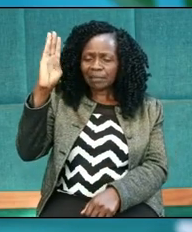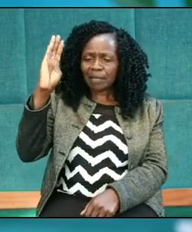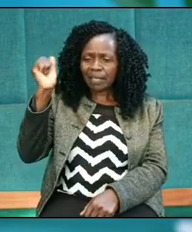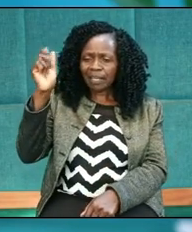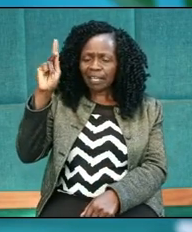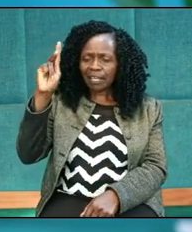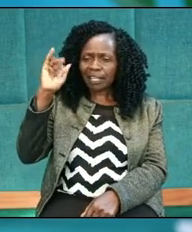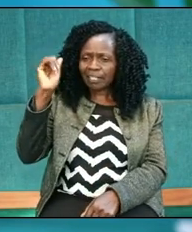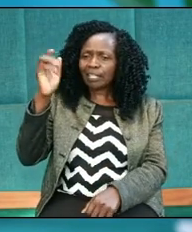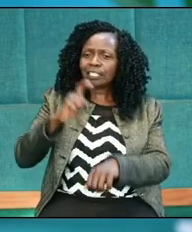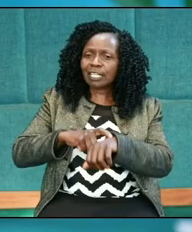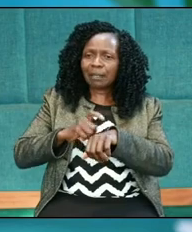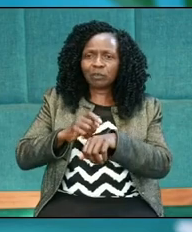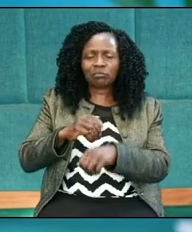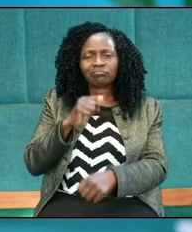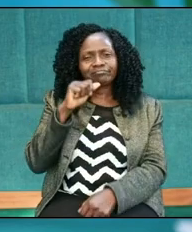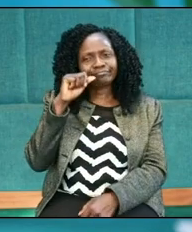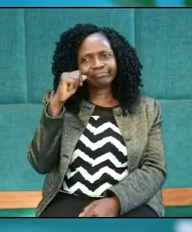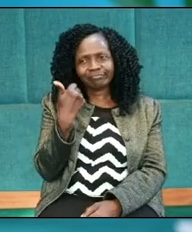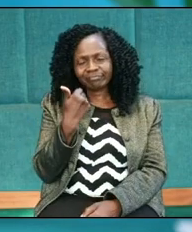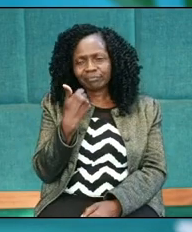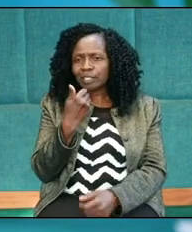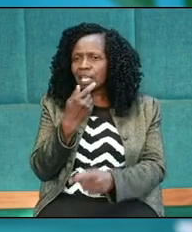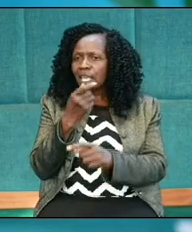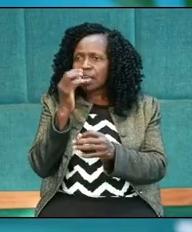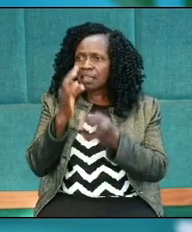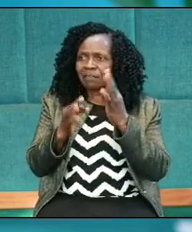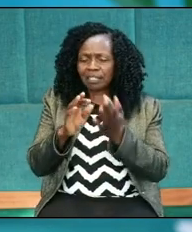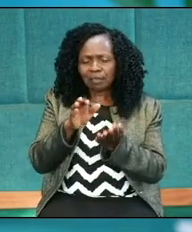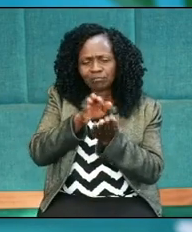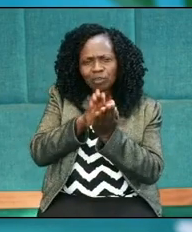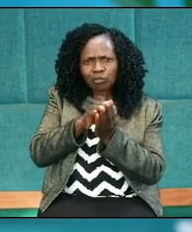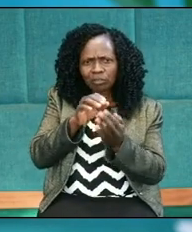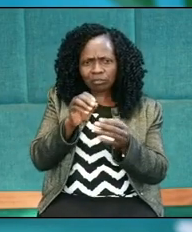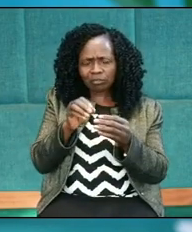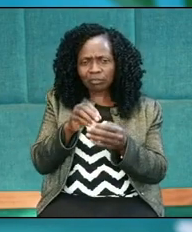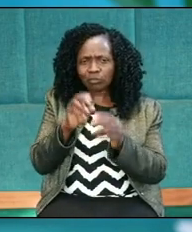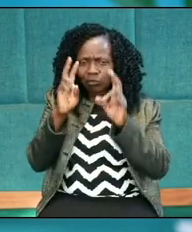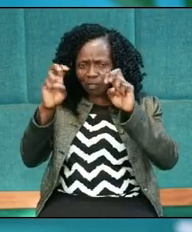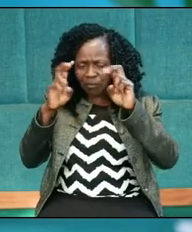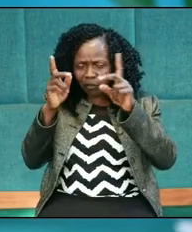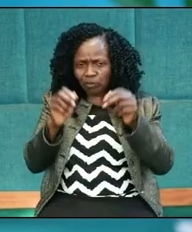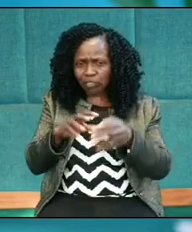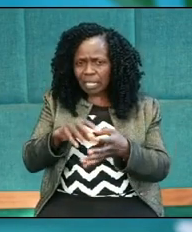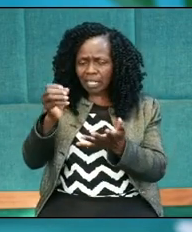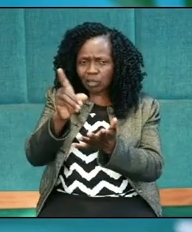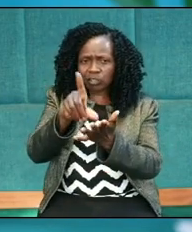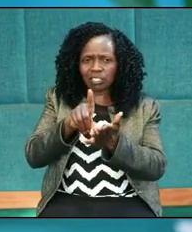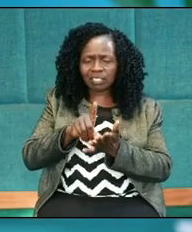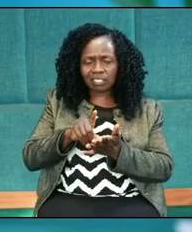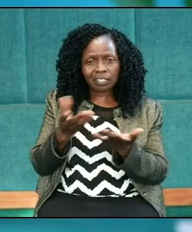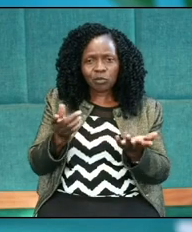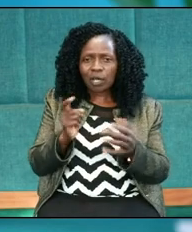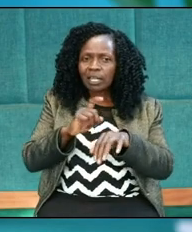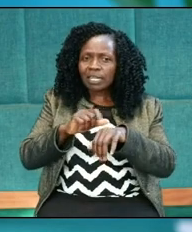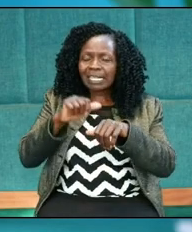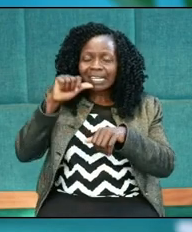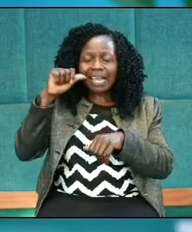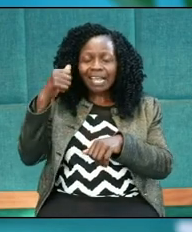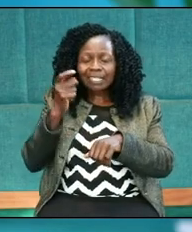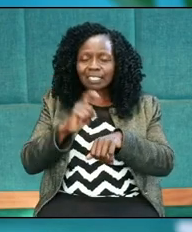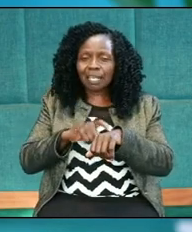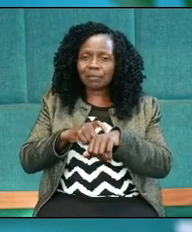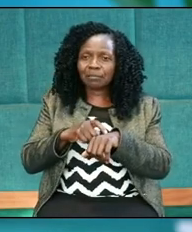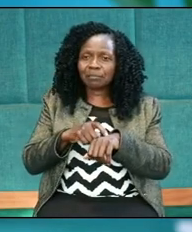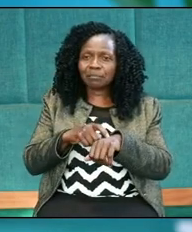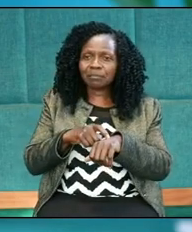nameza matter because you say, wow, that time, even the banks were looking for me to take loans. See, it was a nice time. Memories to do what?